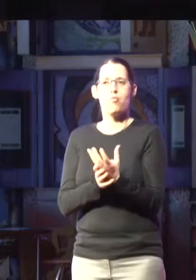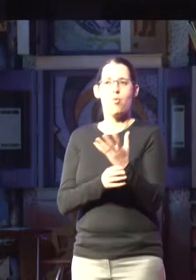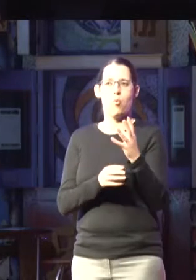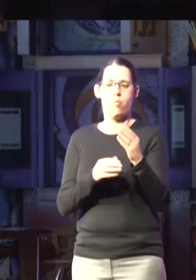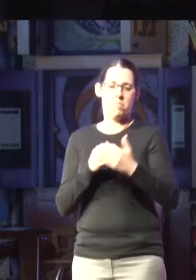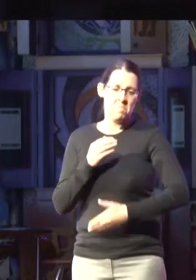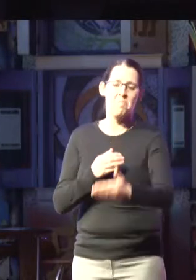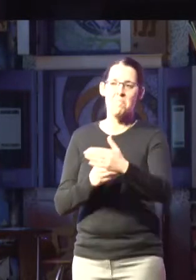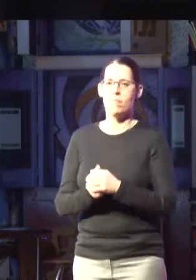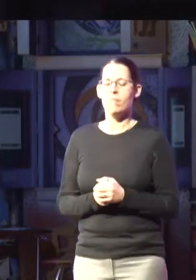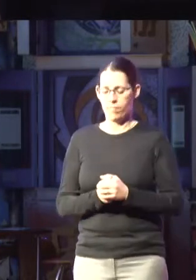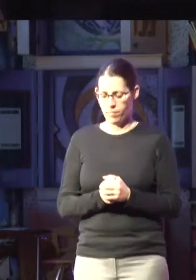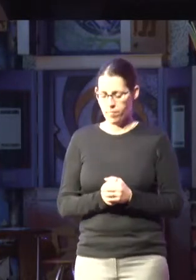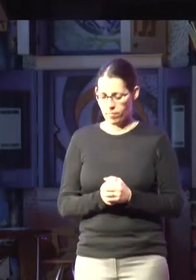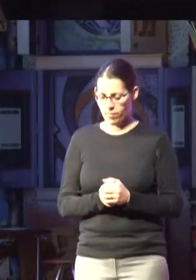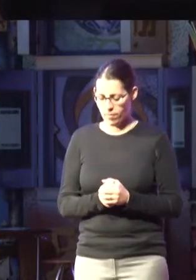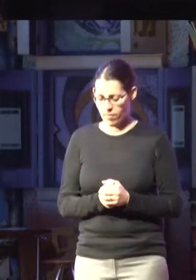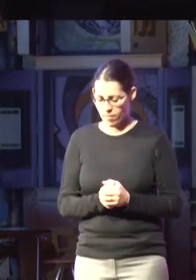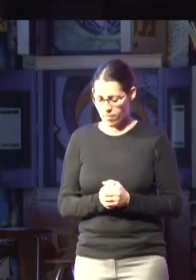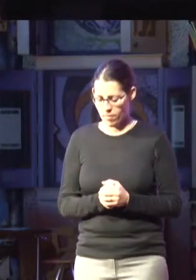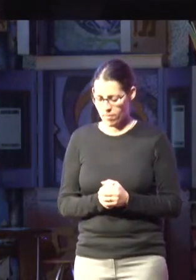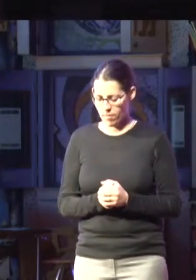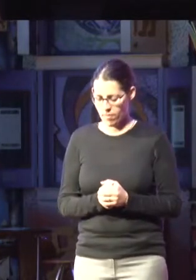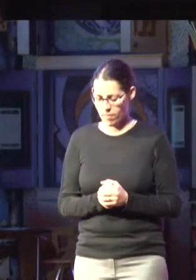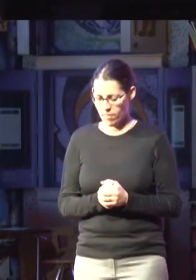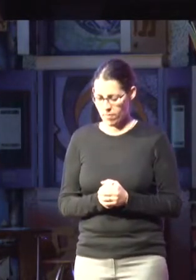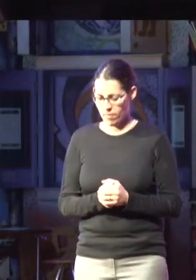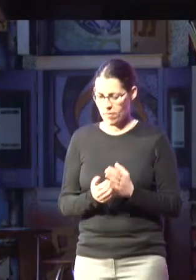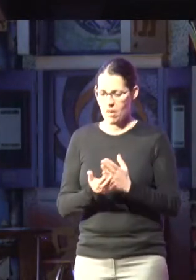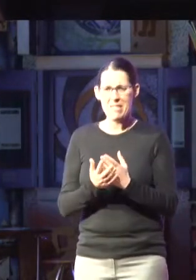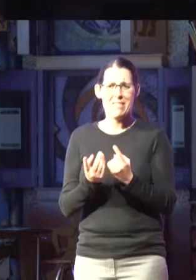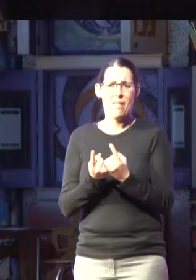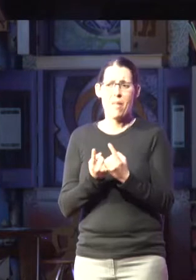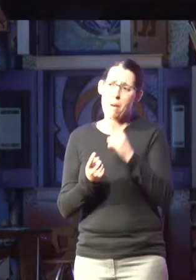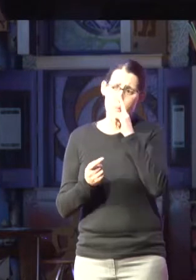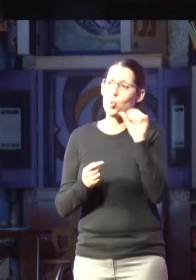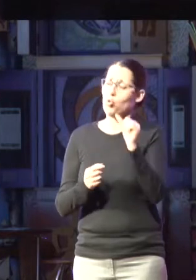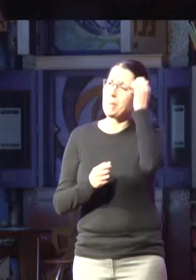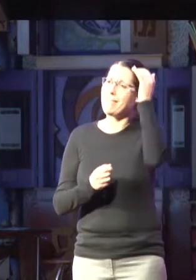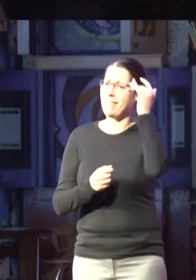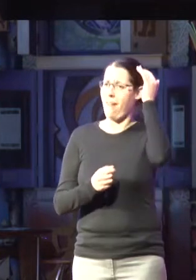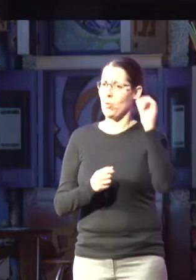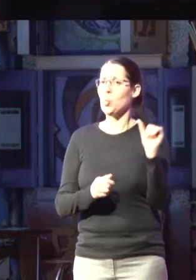I think it's just a thing that people should take into consideration, that